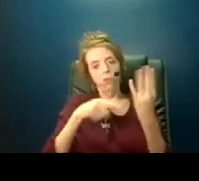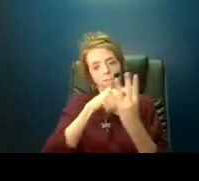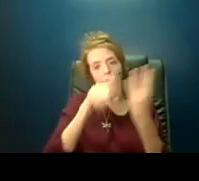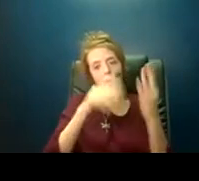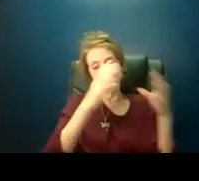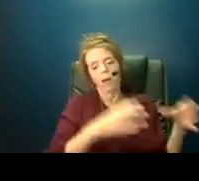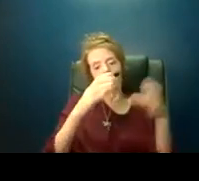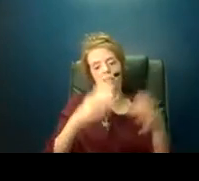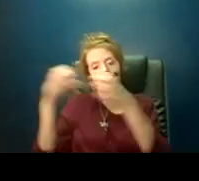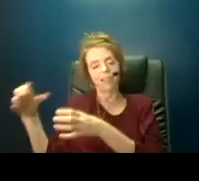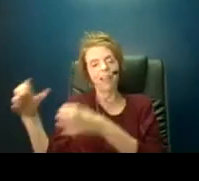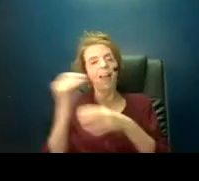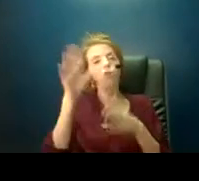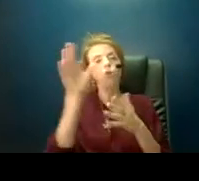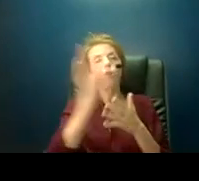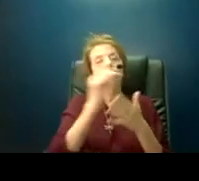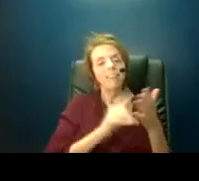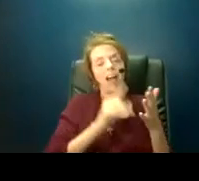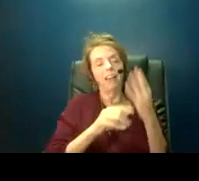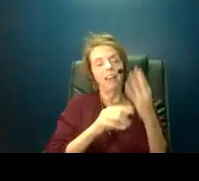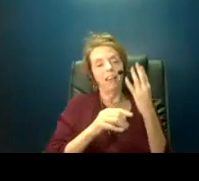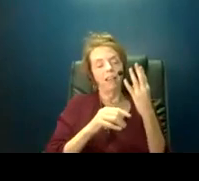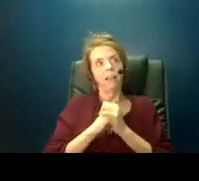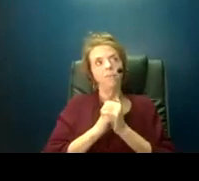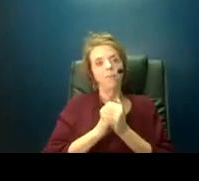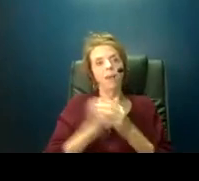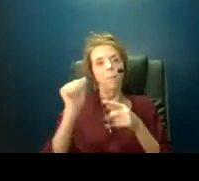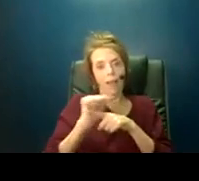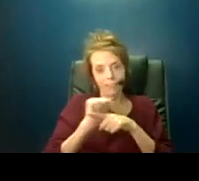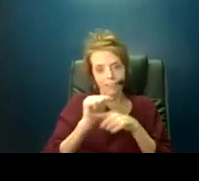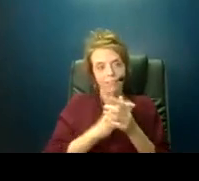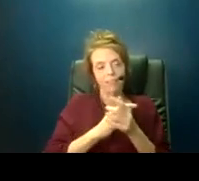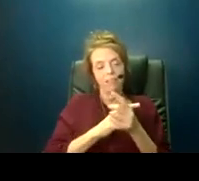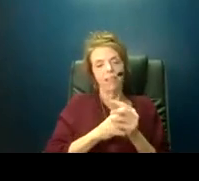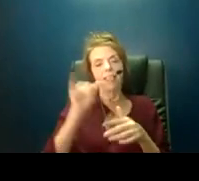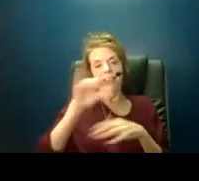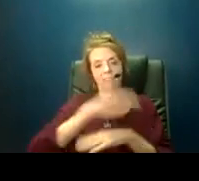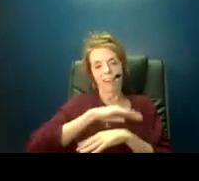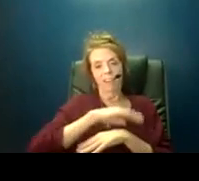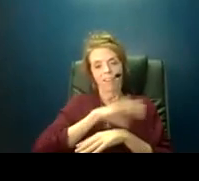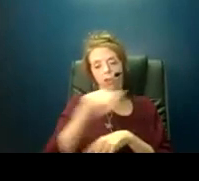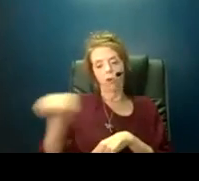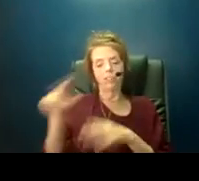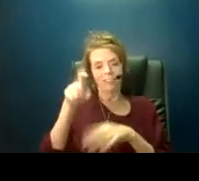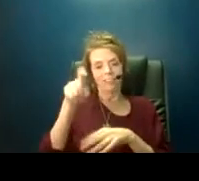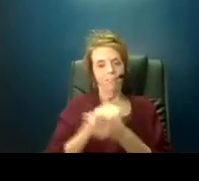buckets, and you're designing practices that meet those needs.